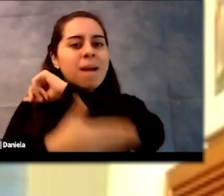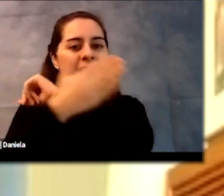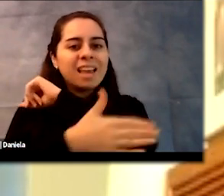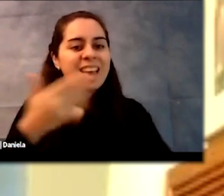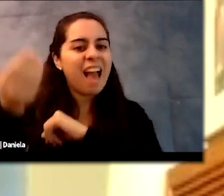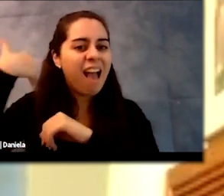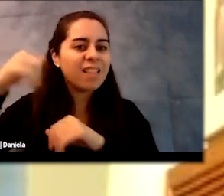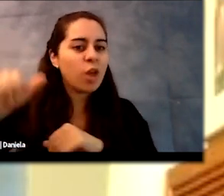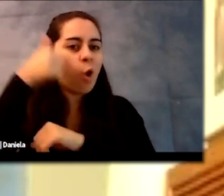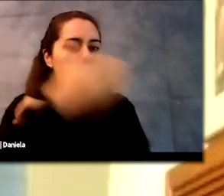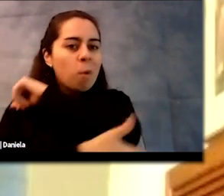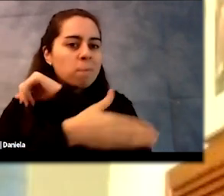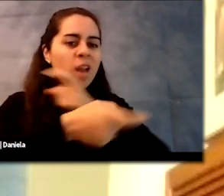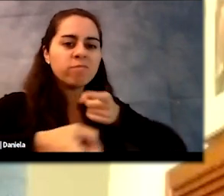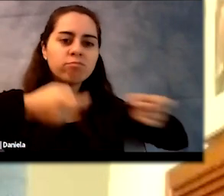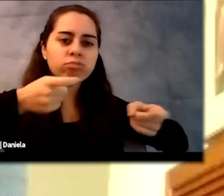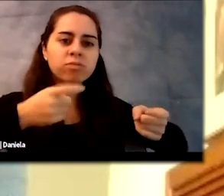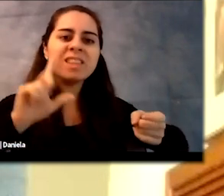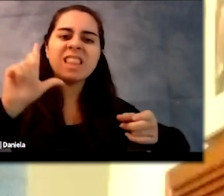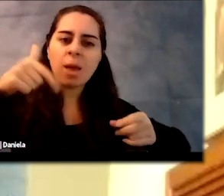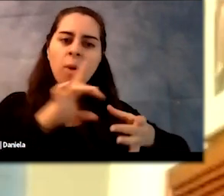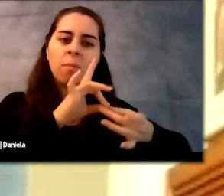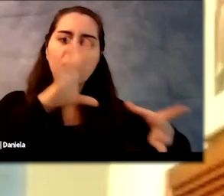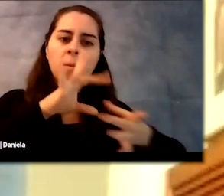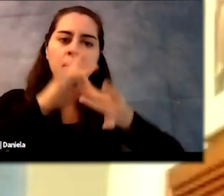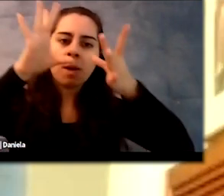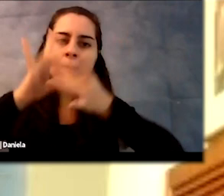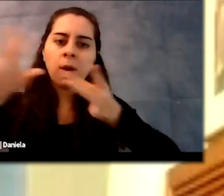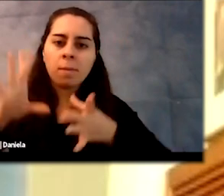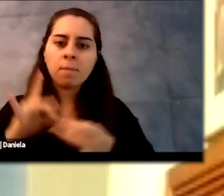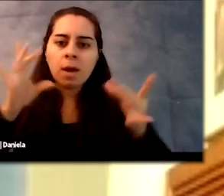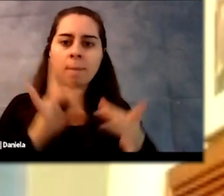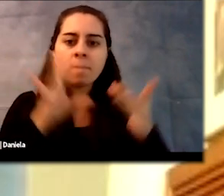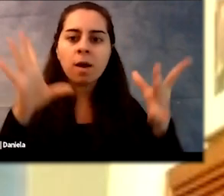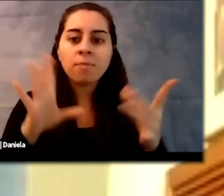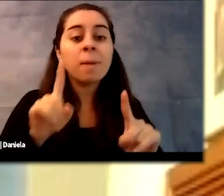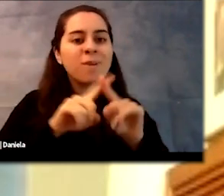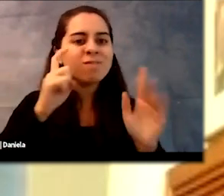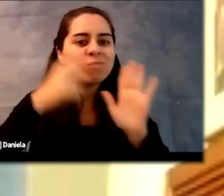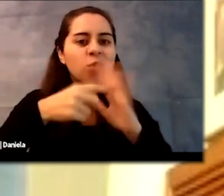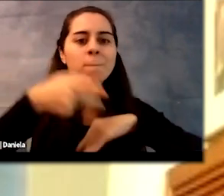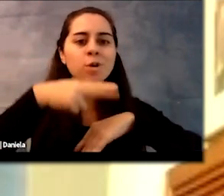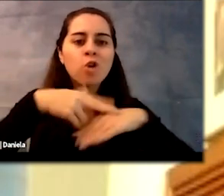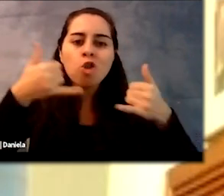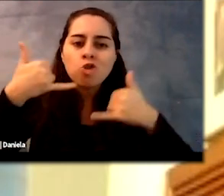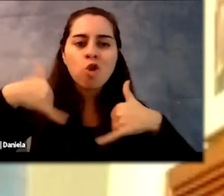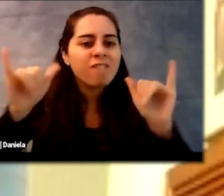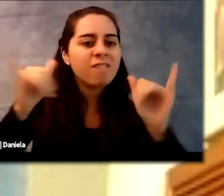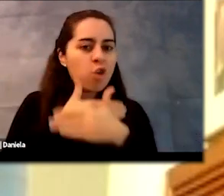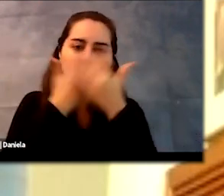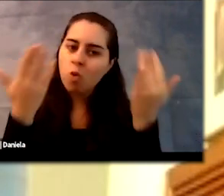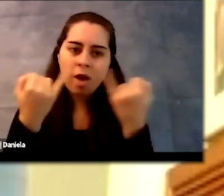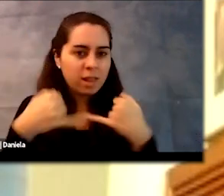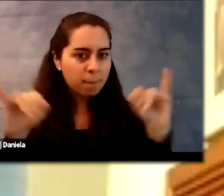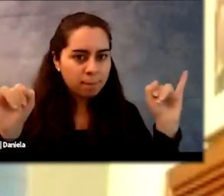happening, Puerto Rico had already been taken off the list of non-independent territories, when in 1952,